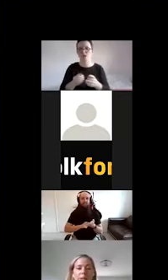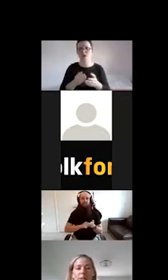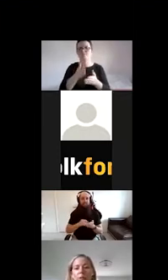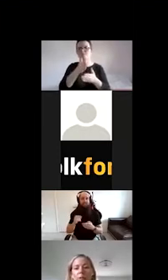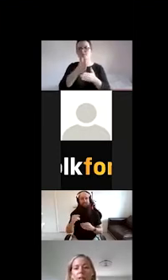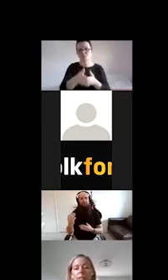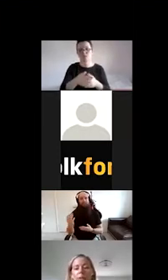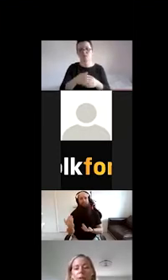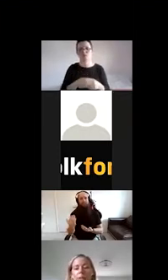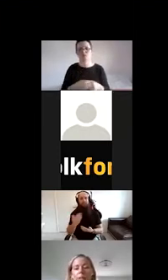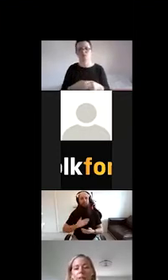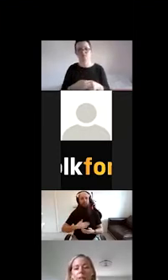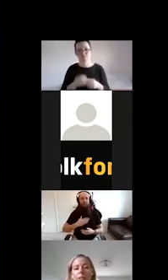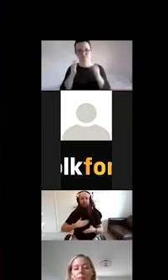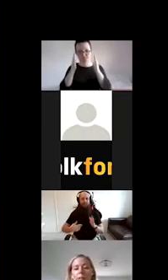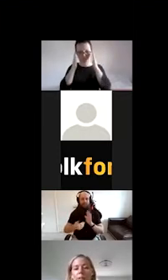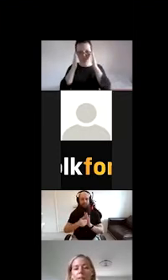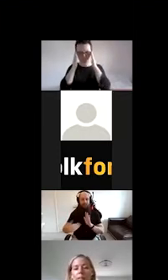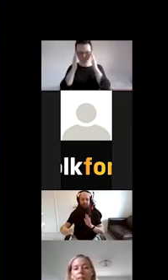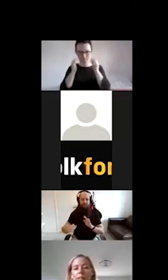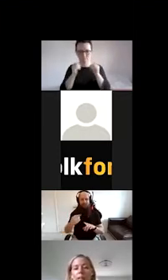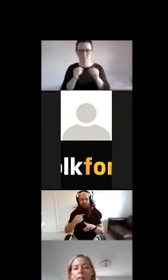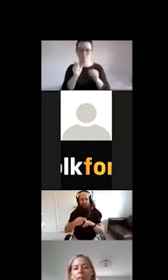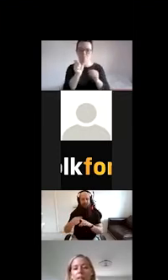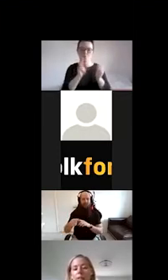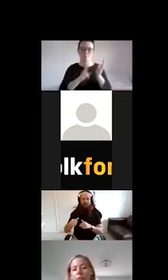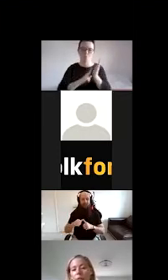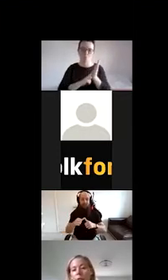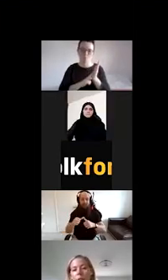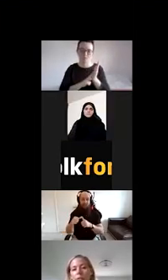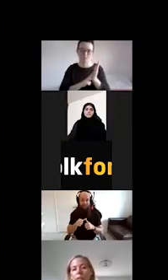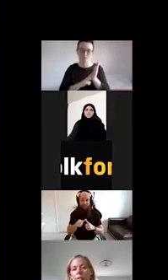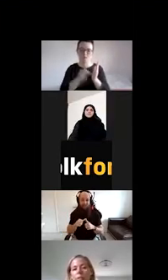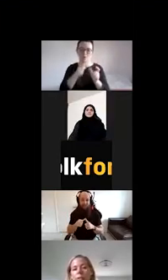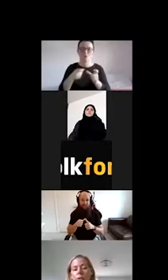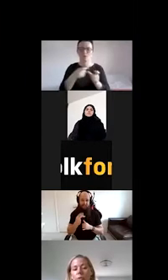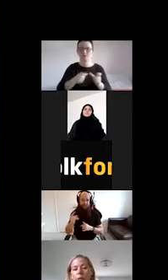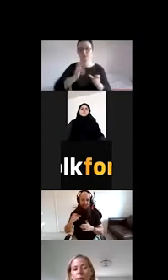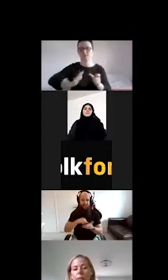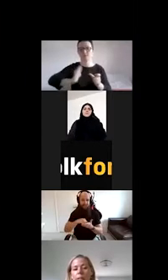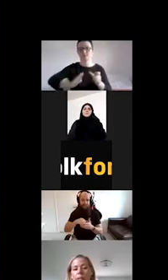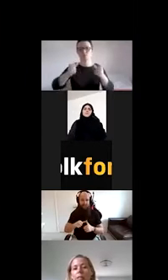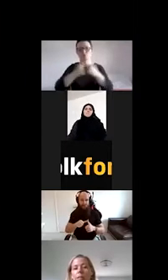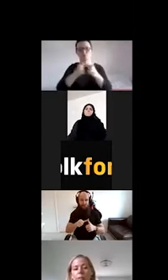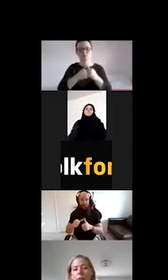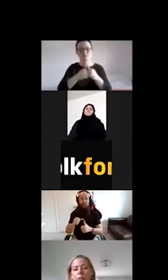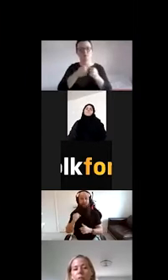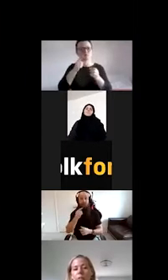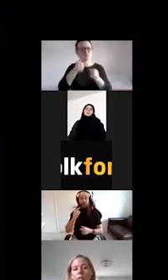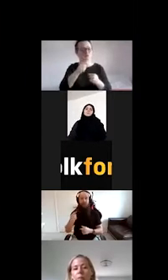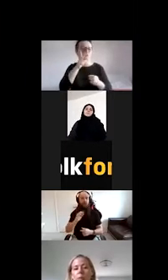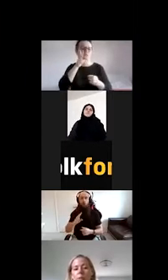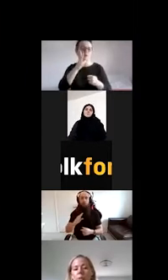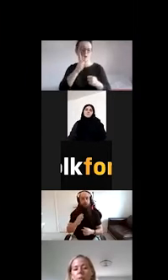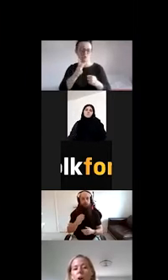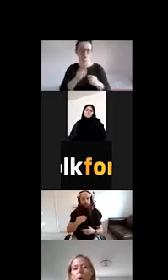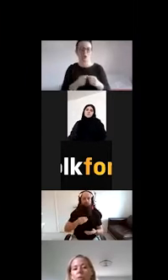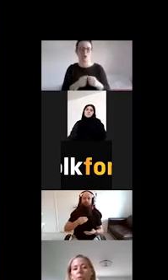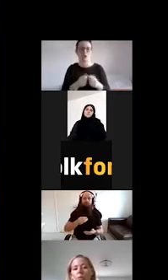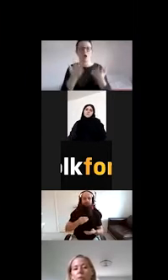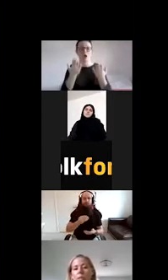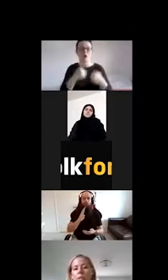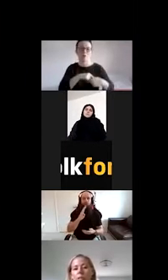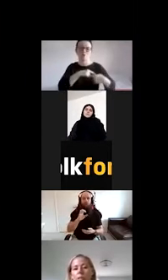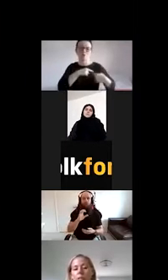UN and civil society organizations, because they said that if the donors do not request this, it's difficult for them also to